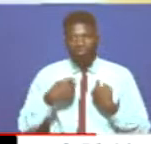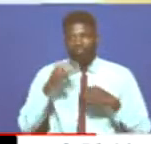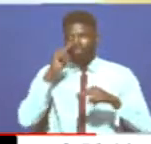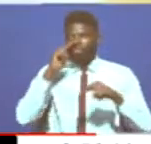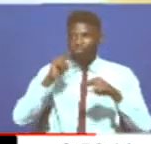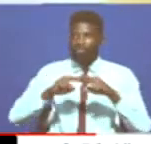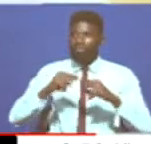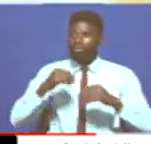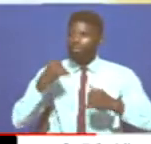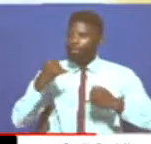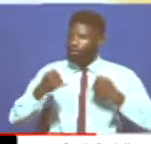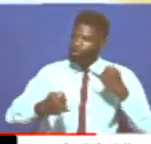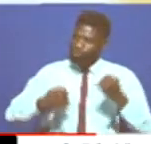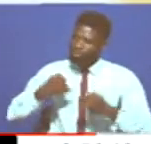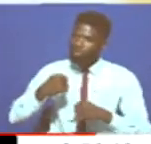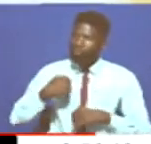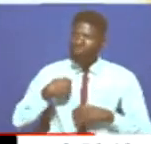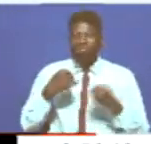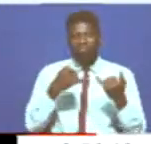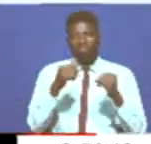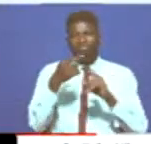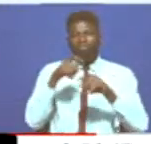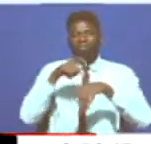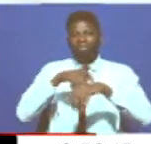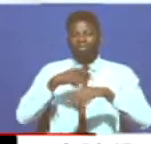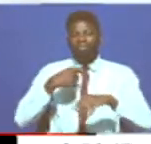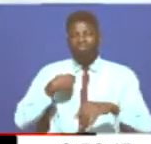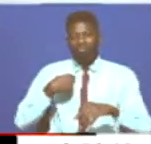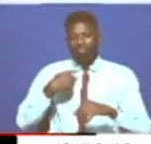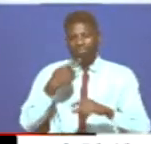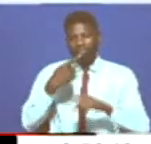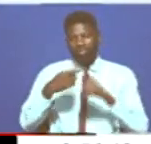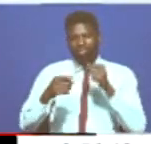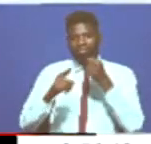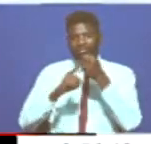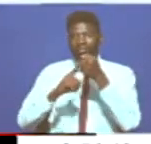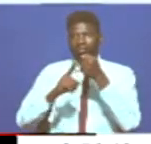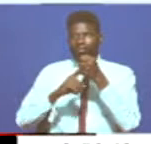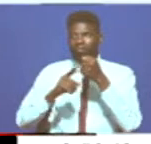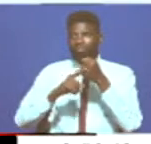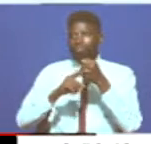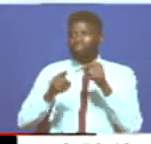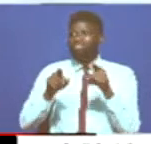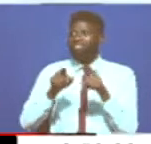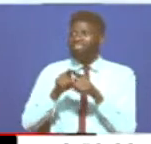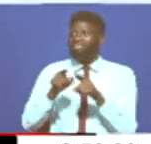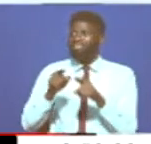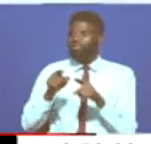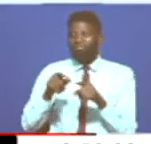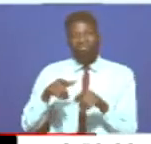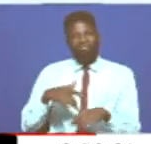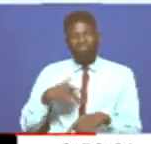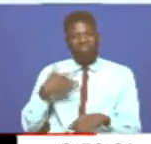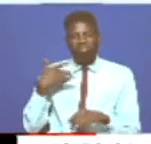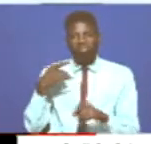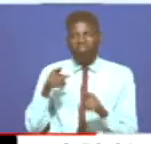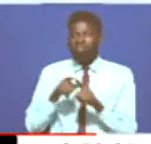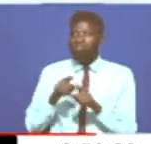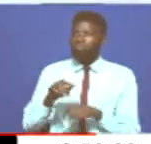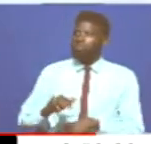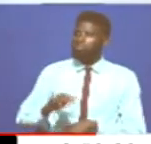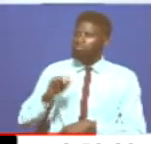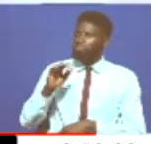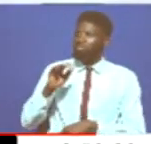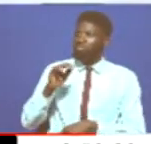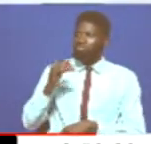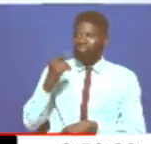I've played here since I was like actually like six, and yeah, that's pretty much it. Like you can say I know the